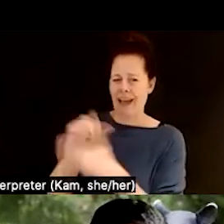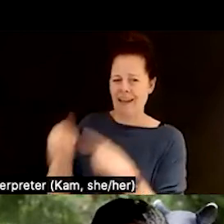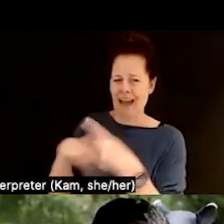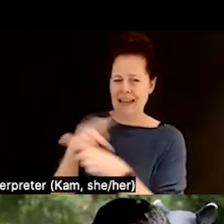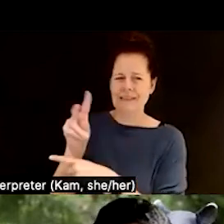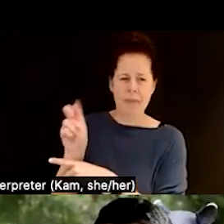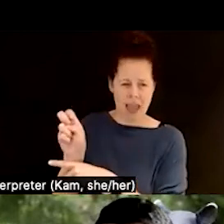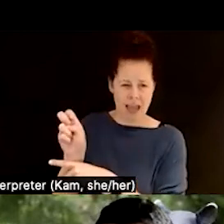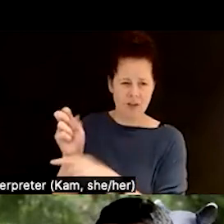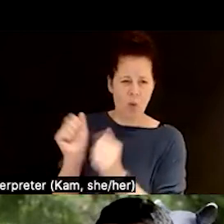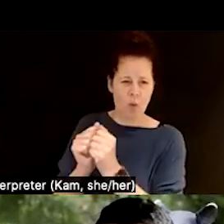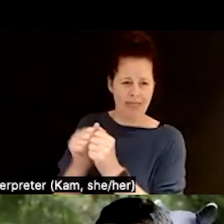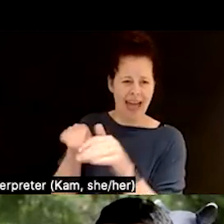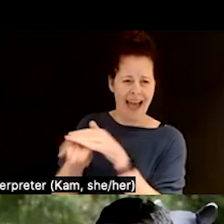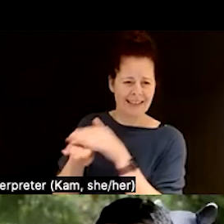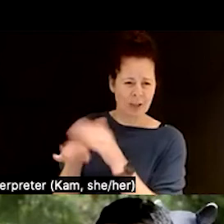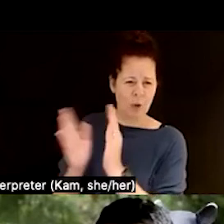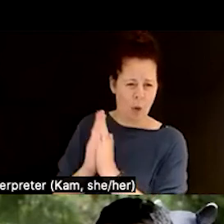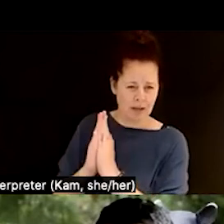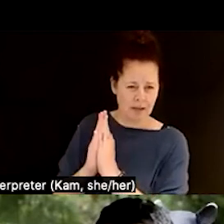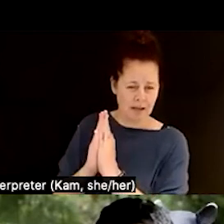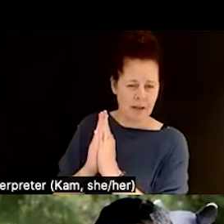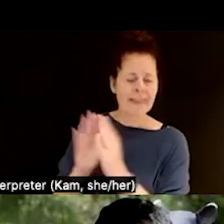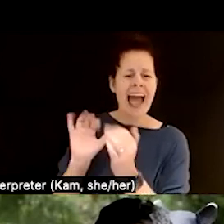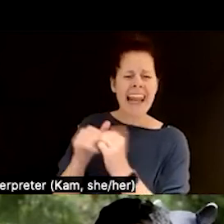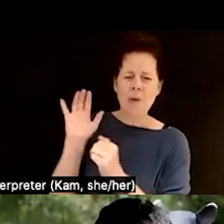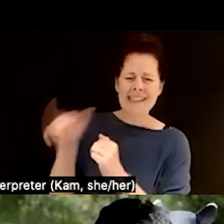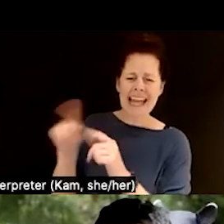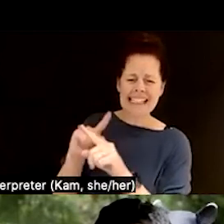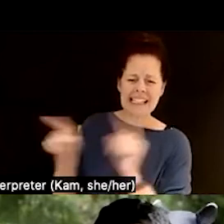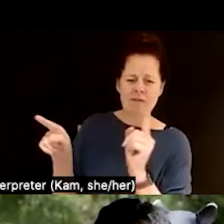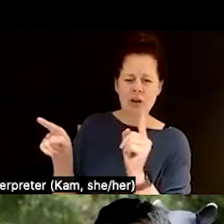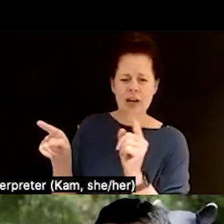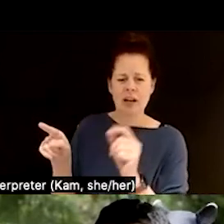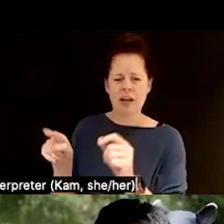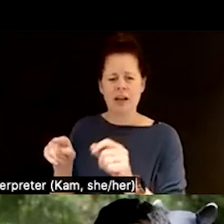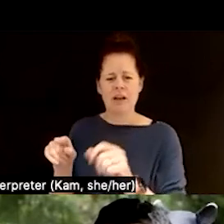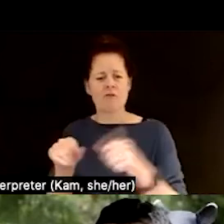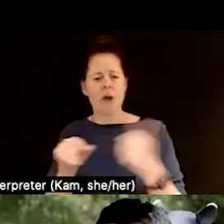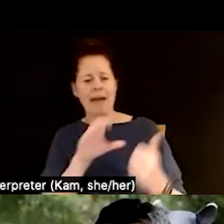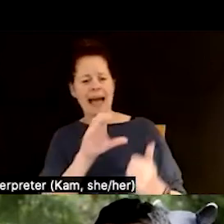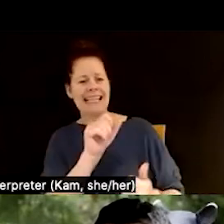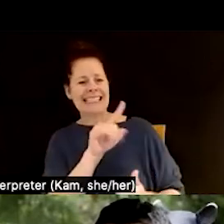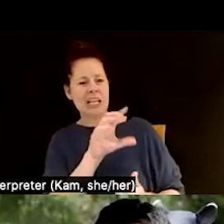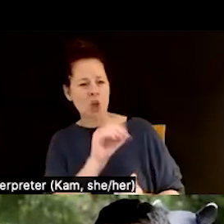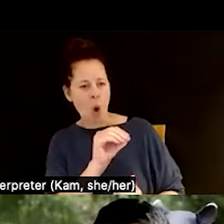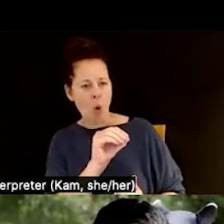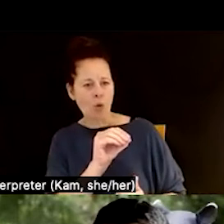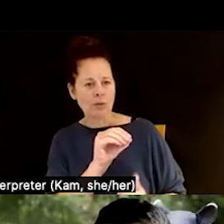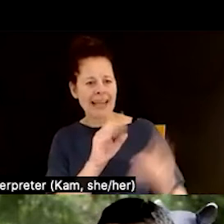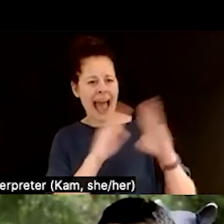access requests? And how does it differ from casinos, houses of worship, friend